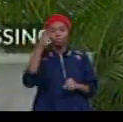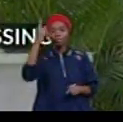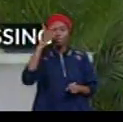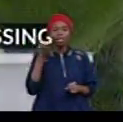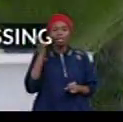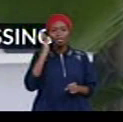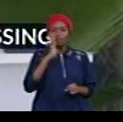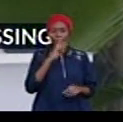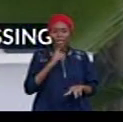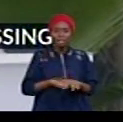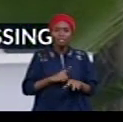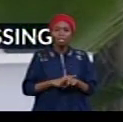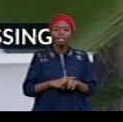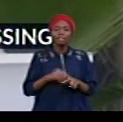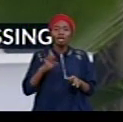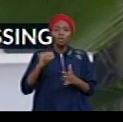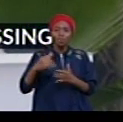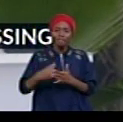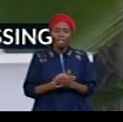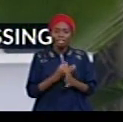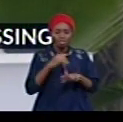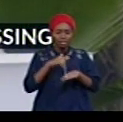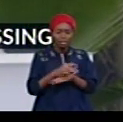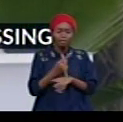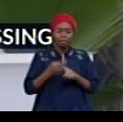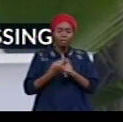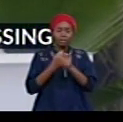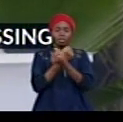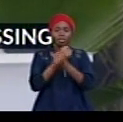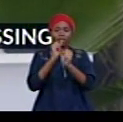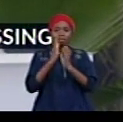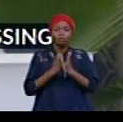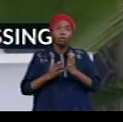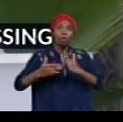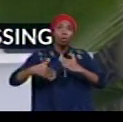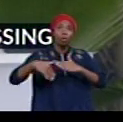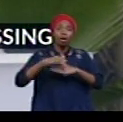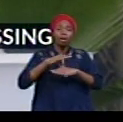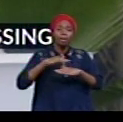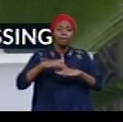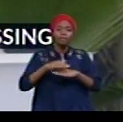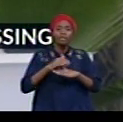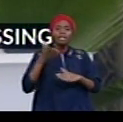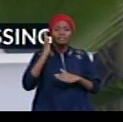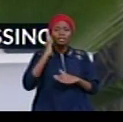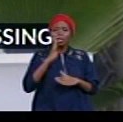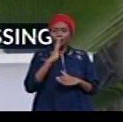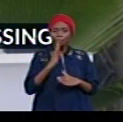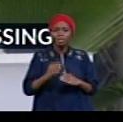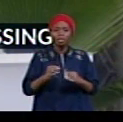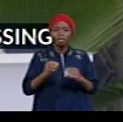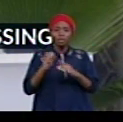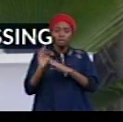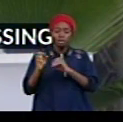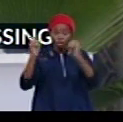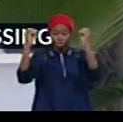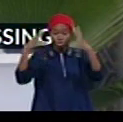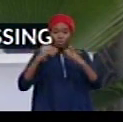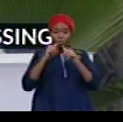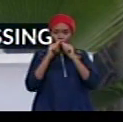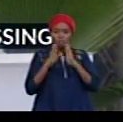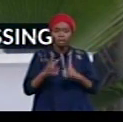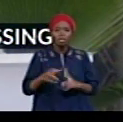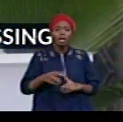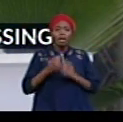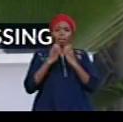be seasoned refreshing sent from the Savior above. There shall be showers of blessing, precious reviving again, over the hills